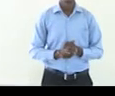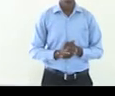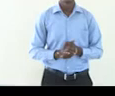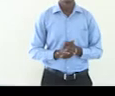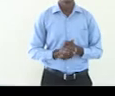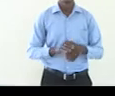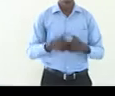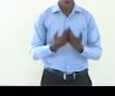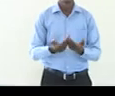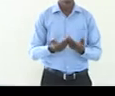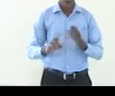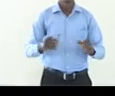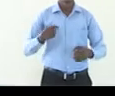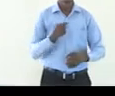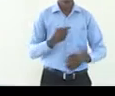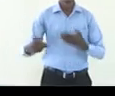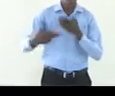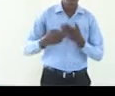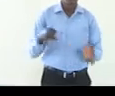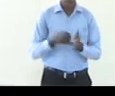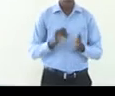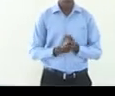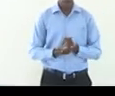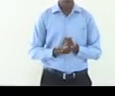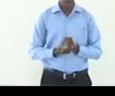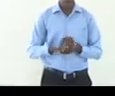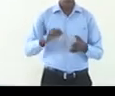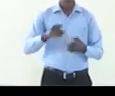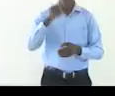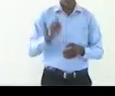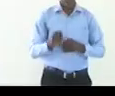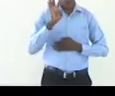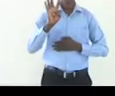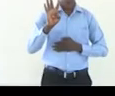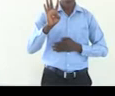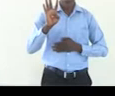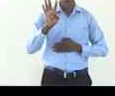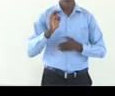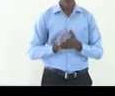Peace with the one that brings division? Question four.